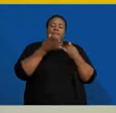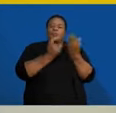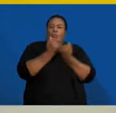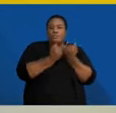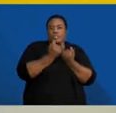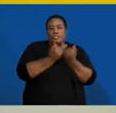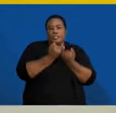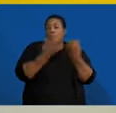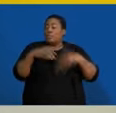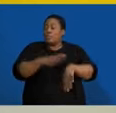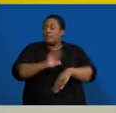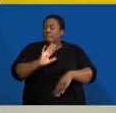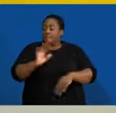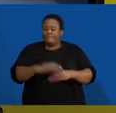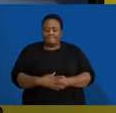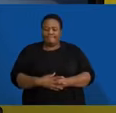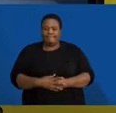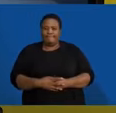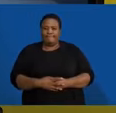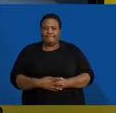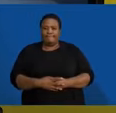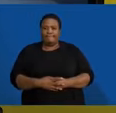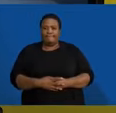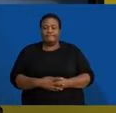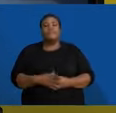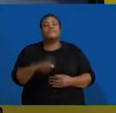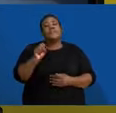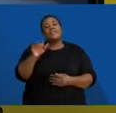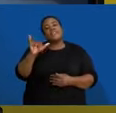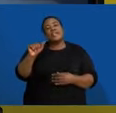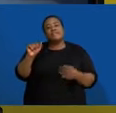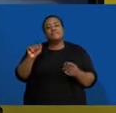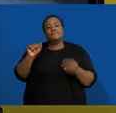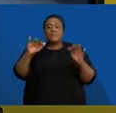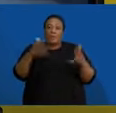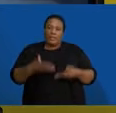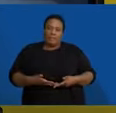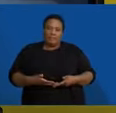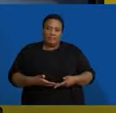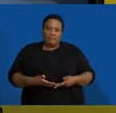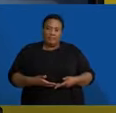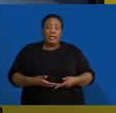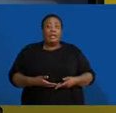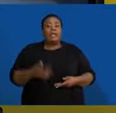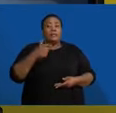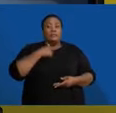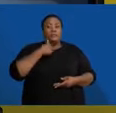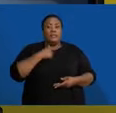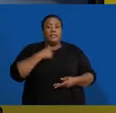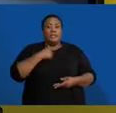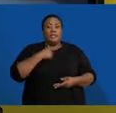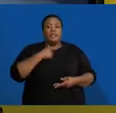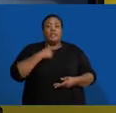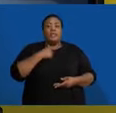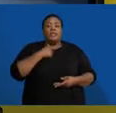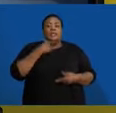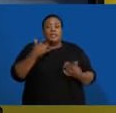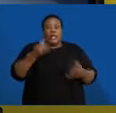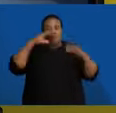time wasted, let's go straight to Sia. All right, welcome back, guys, from the ad break. So right now I'm going to be looking at some